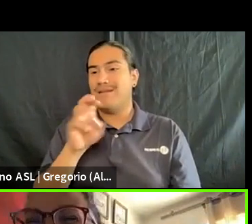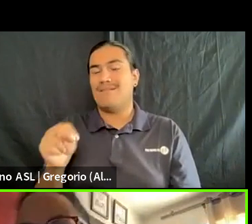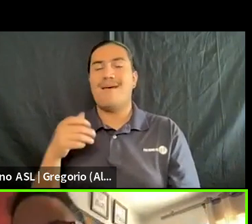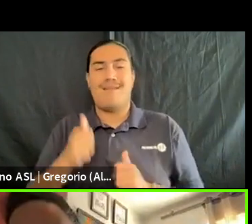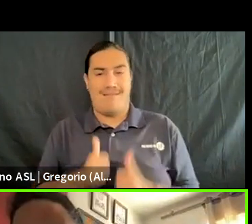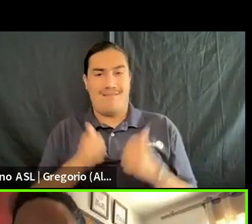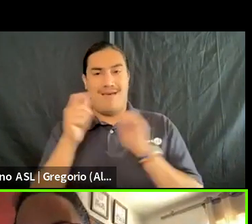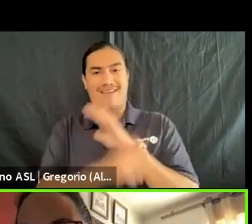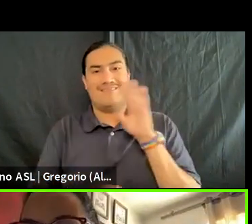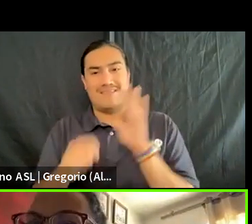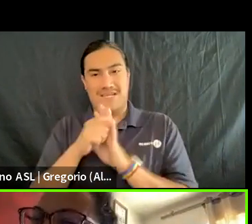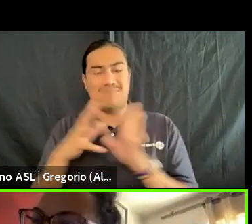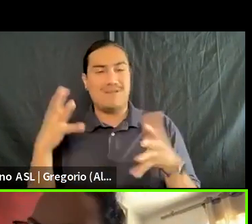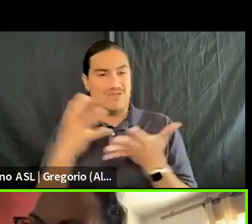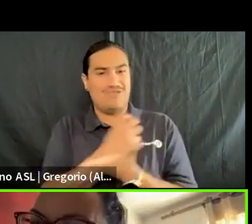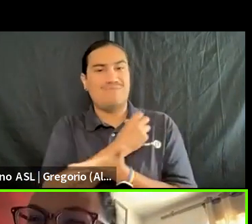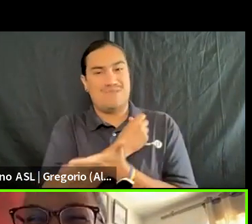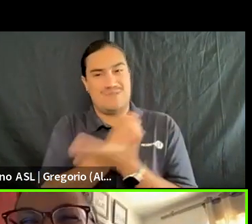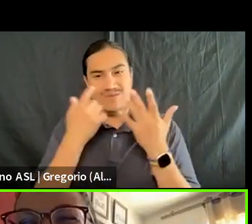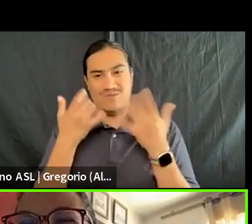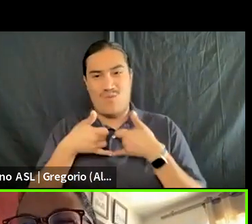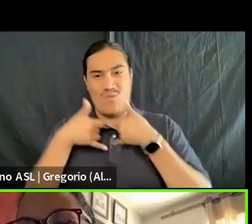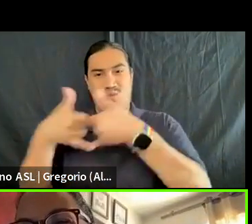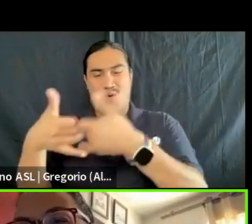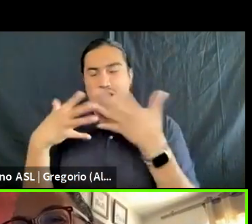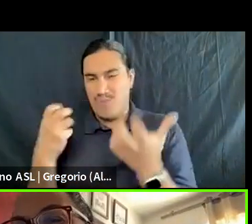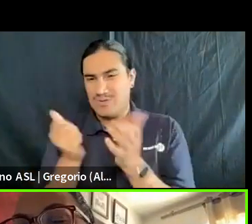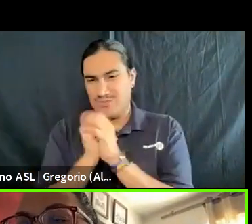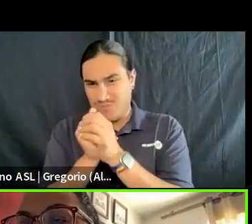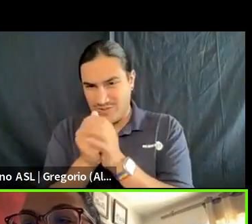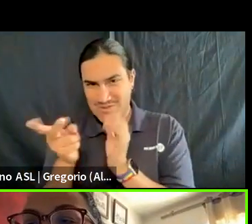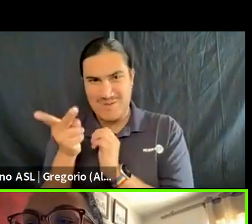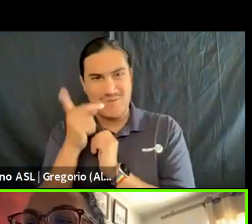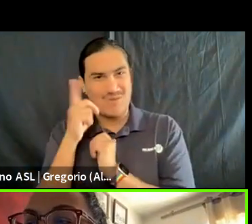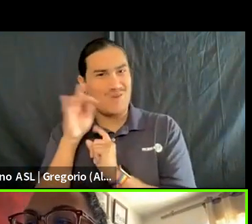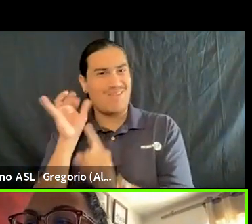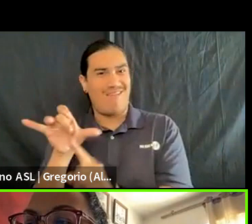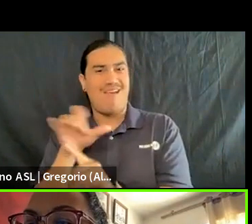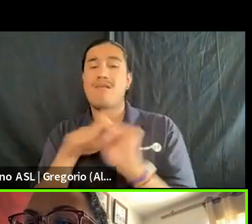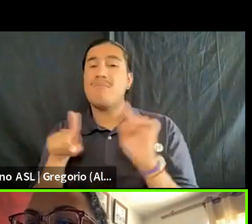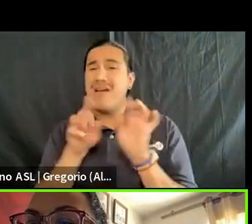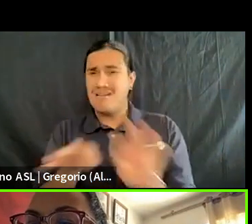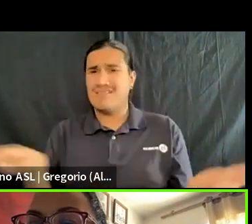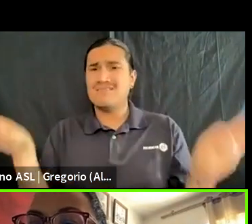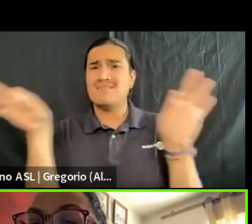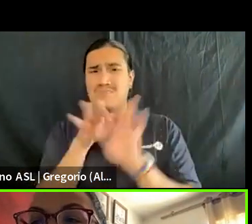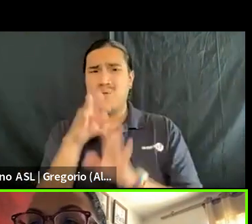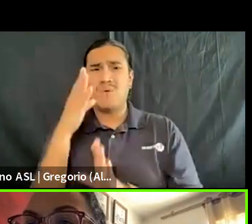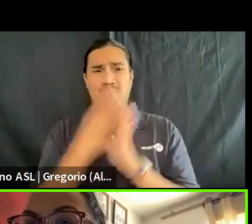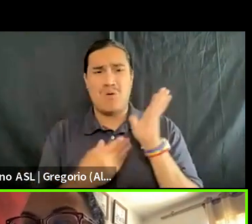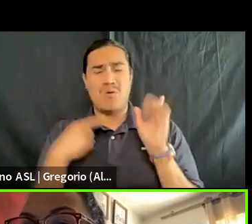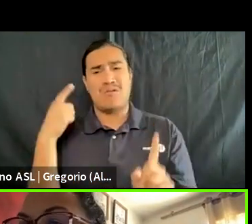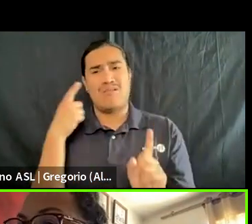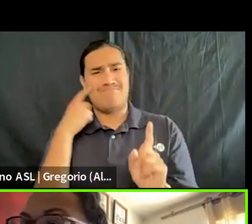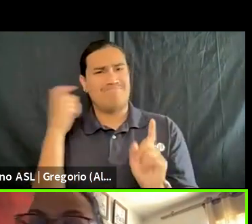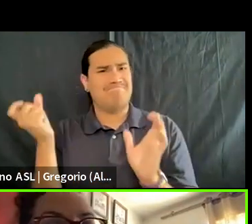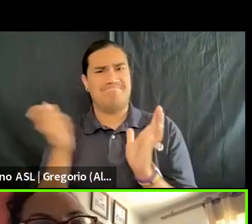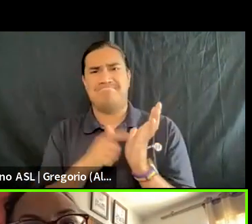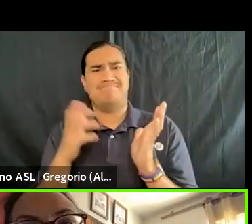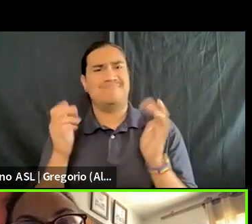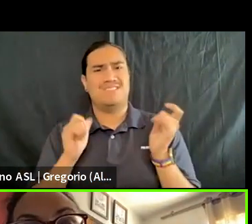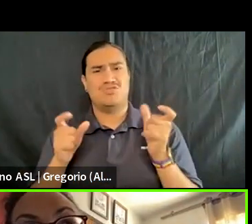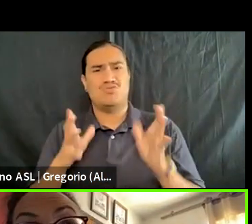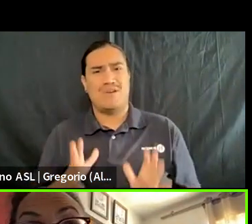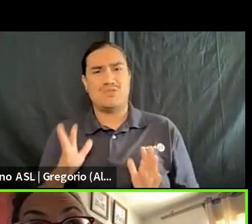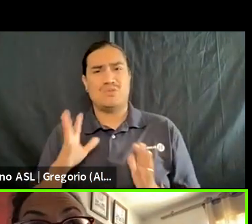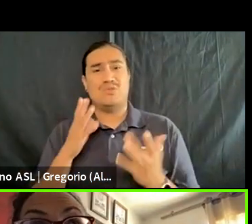I wanted to recognize that and congratulate you on this as well. But this important of, like, I can tell as a director if it's a good